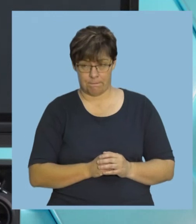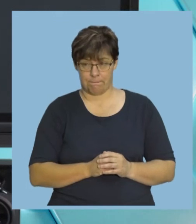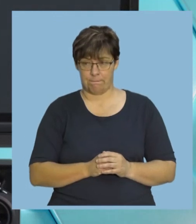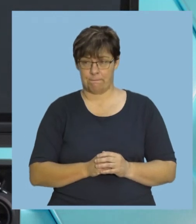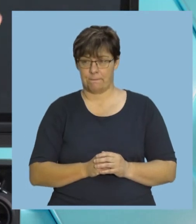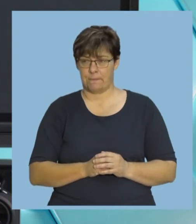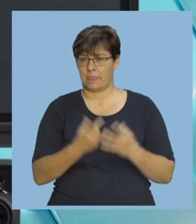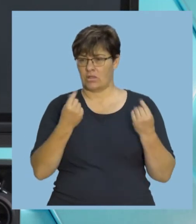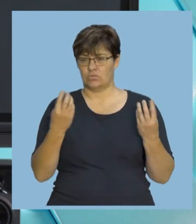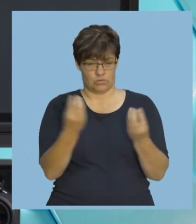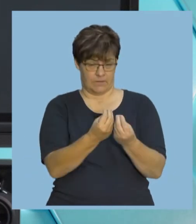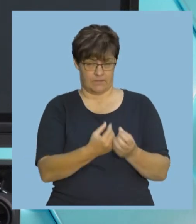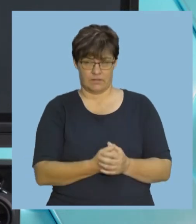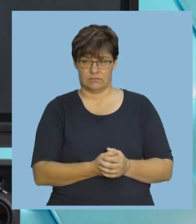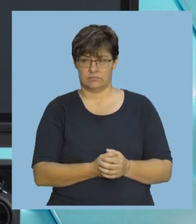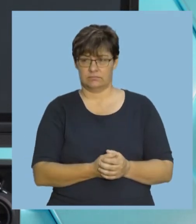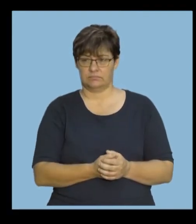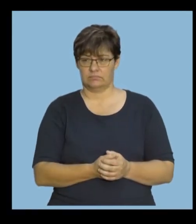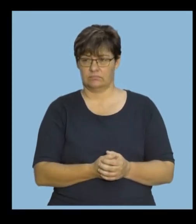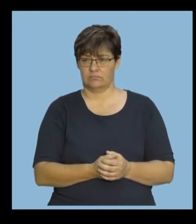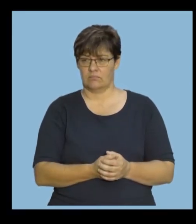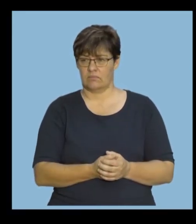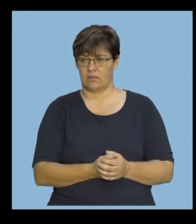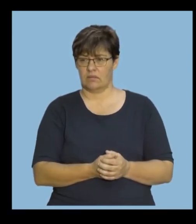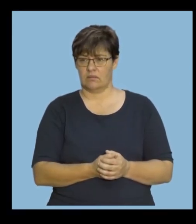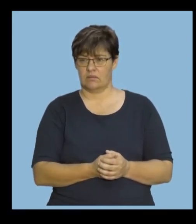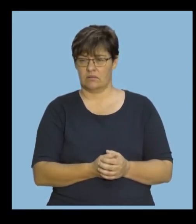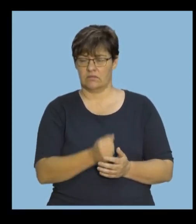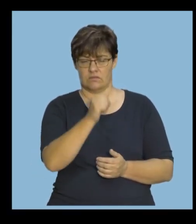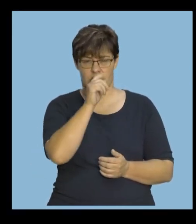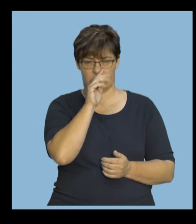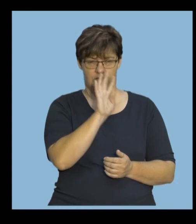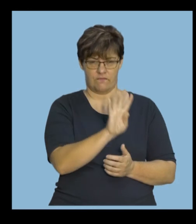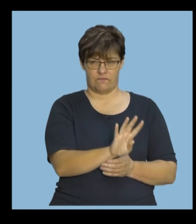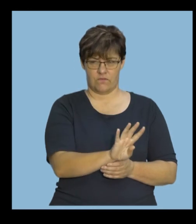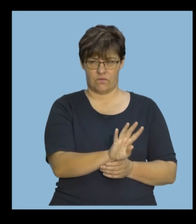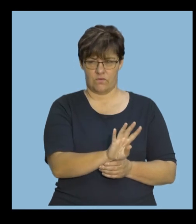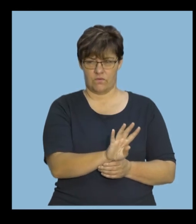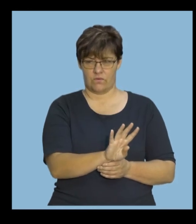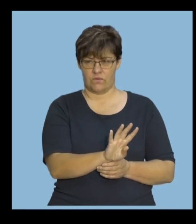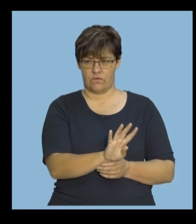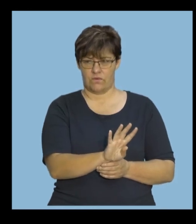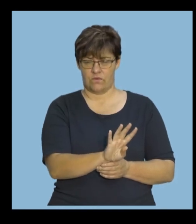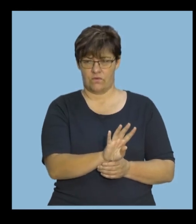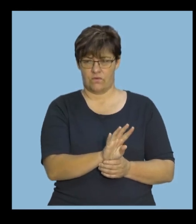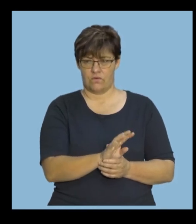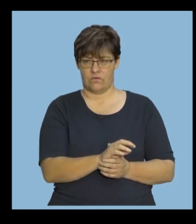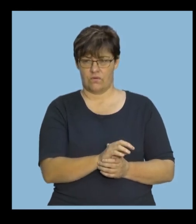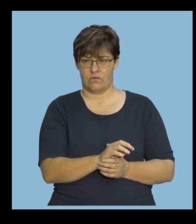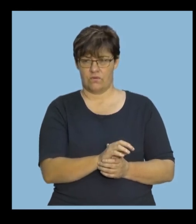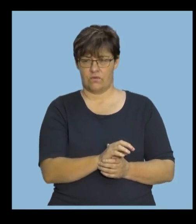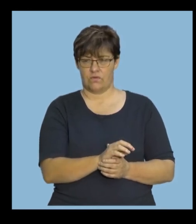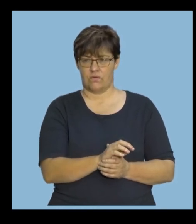lowest to the highest. Let's do that together. So I'm going to try my lowest. I see